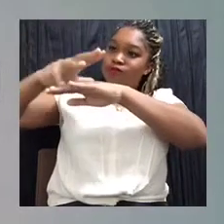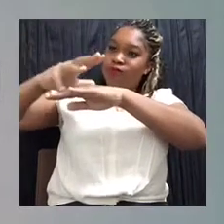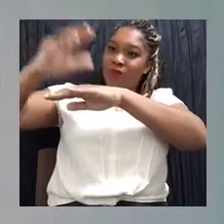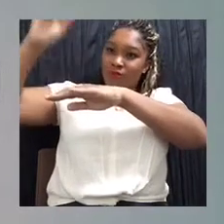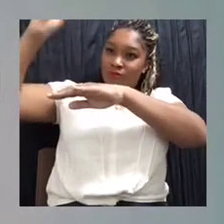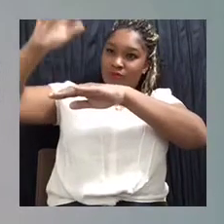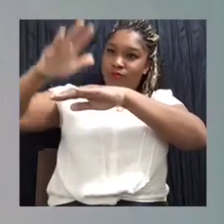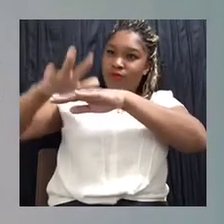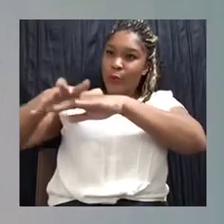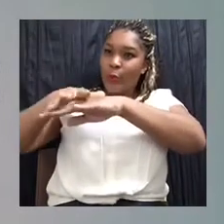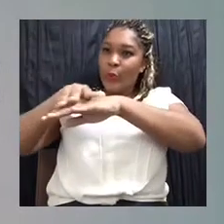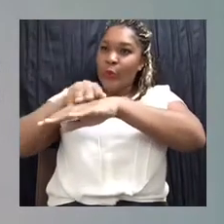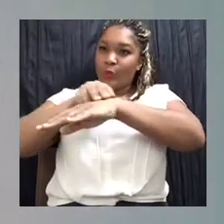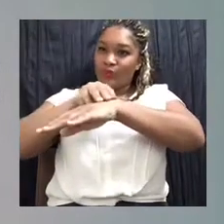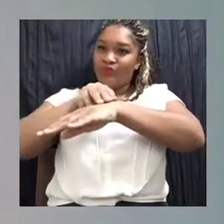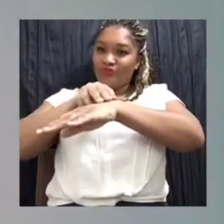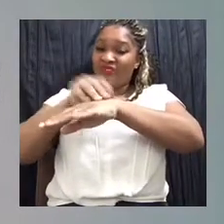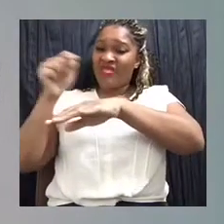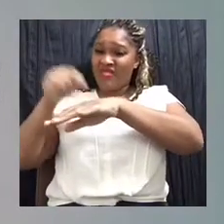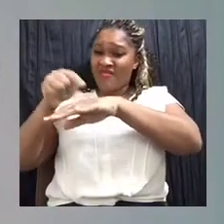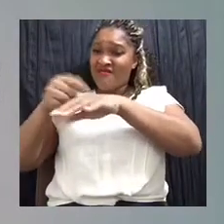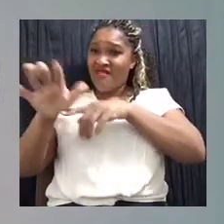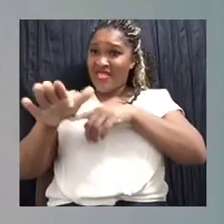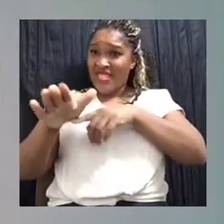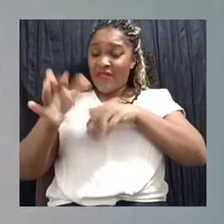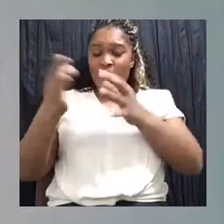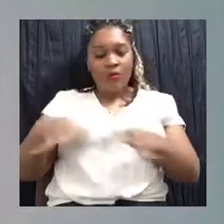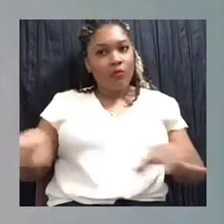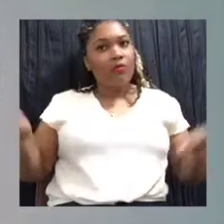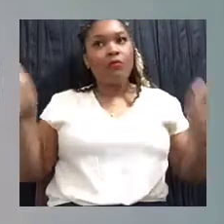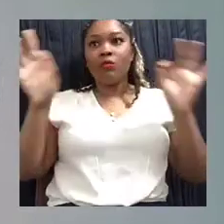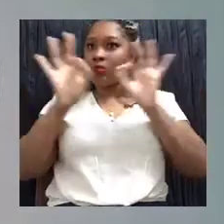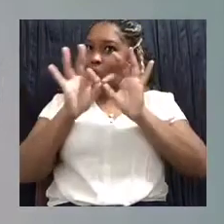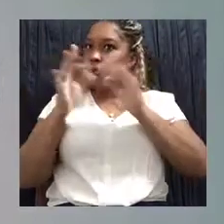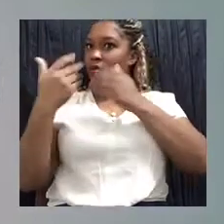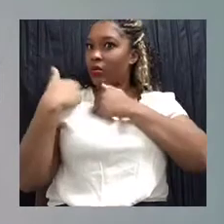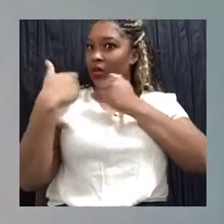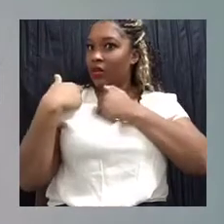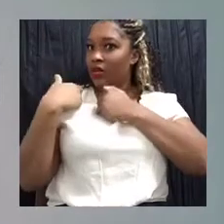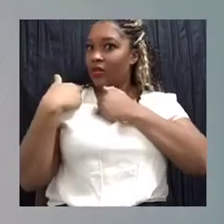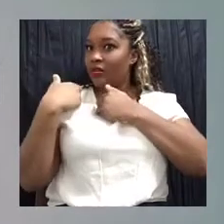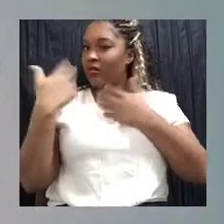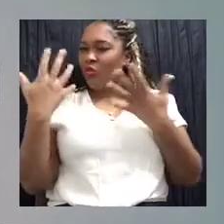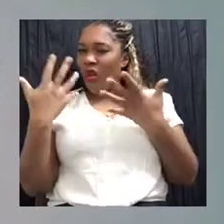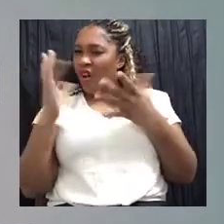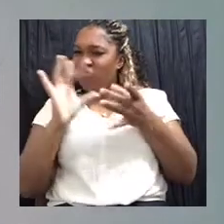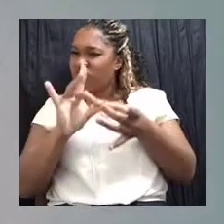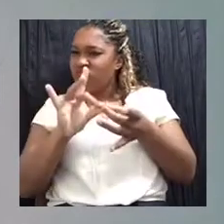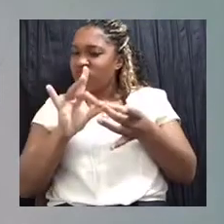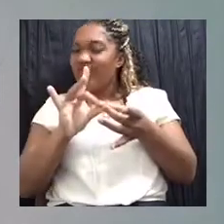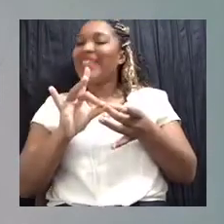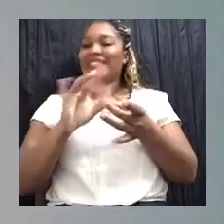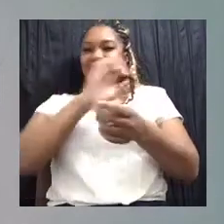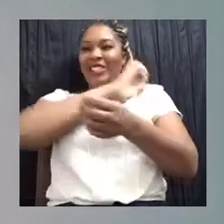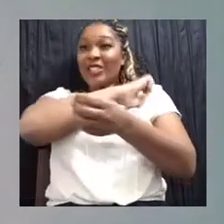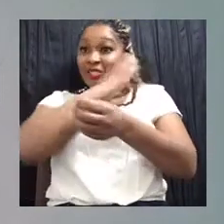an important job, and this job has to do with